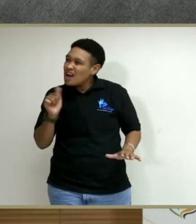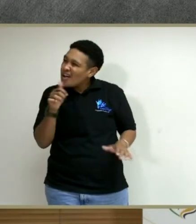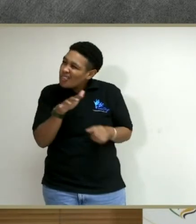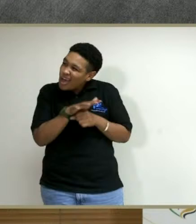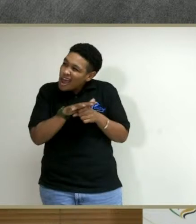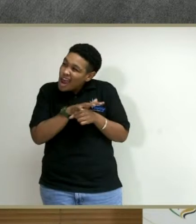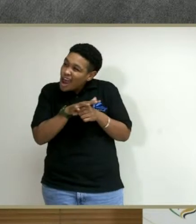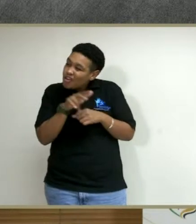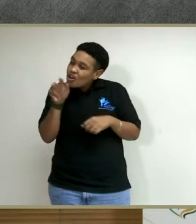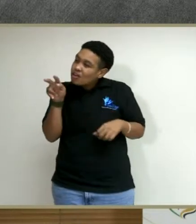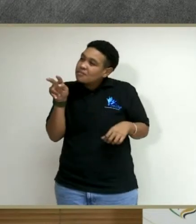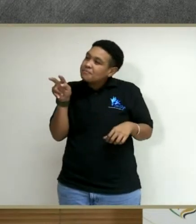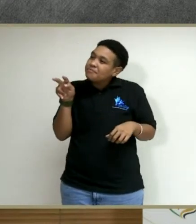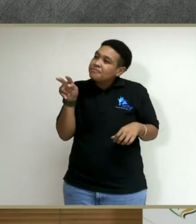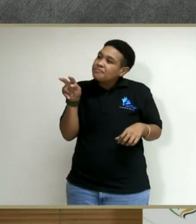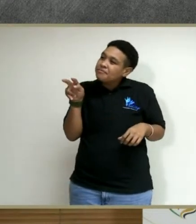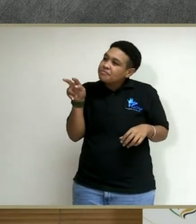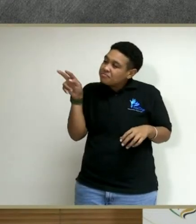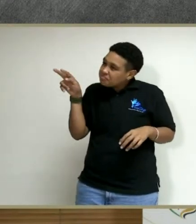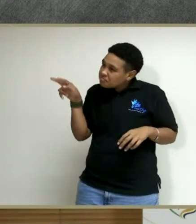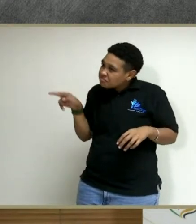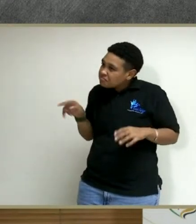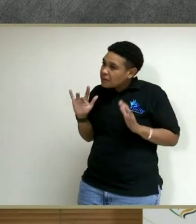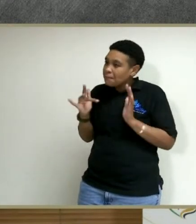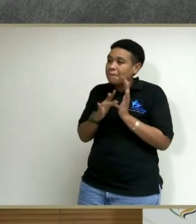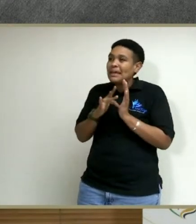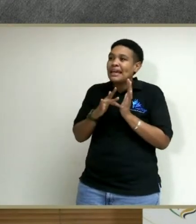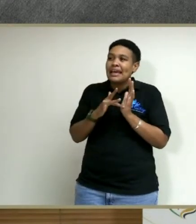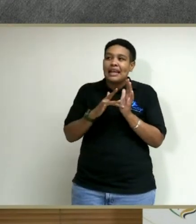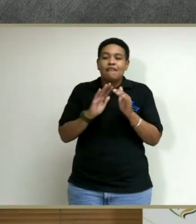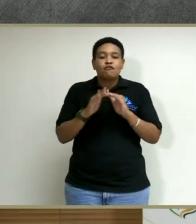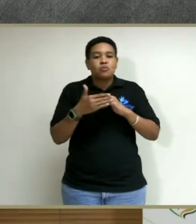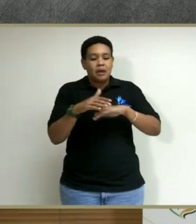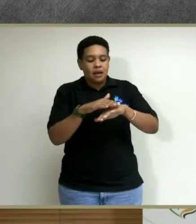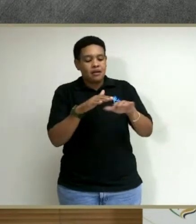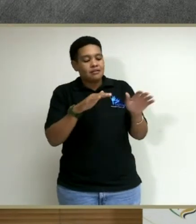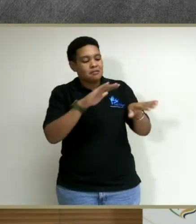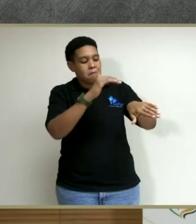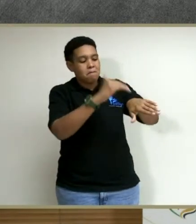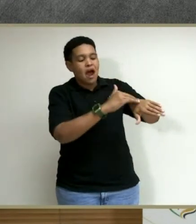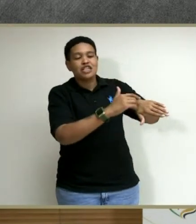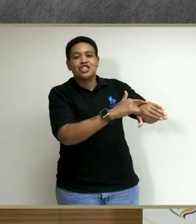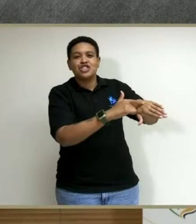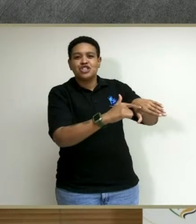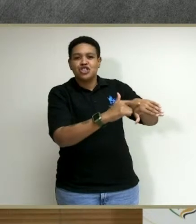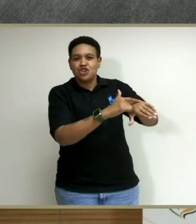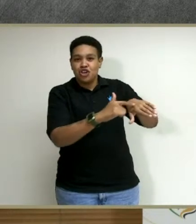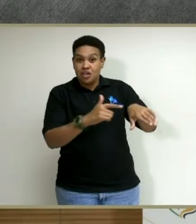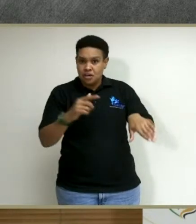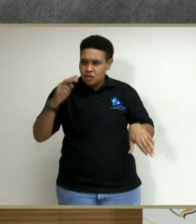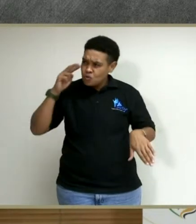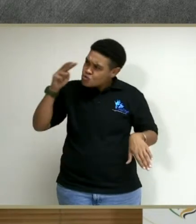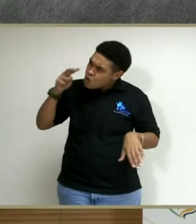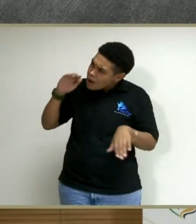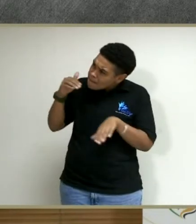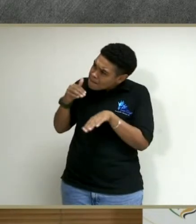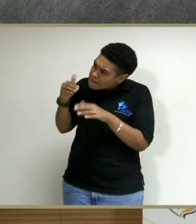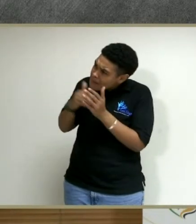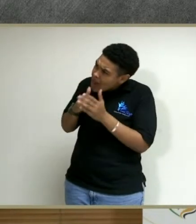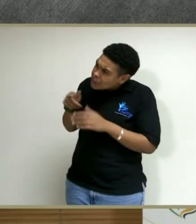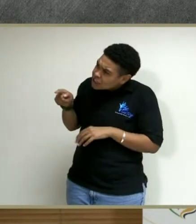area, we can go to the middle of the island and look at Manchester. So although